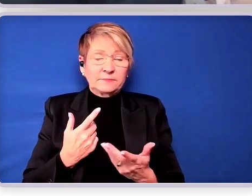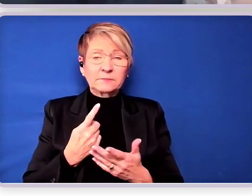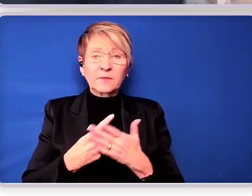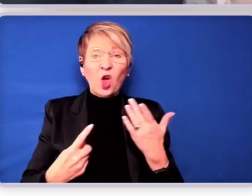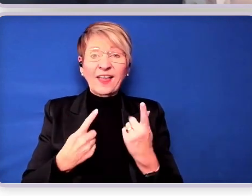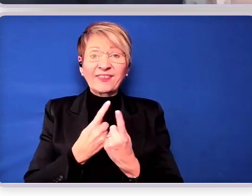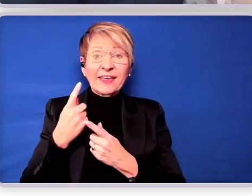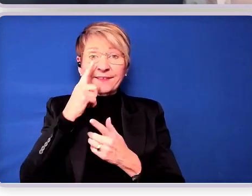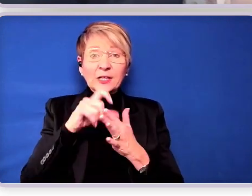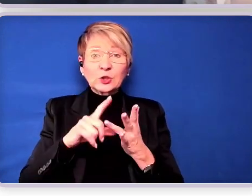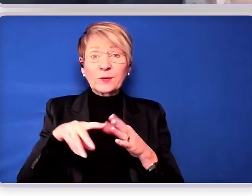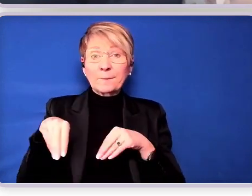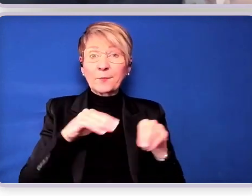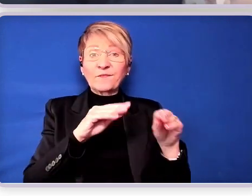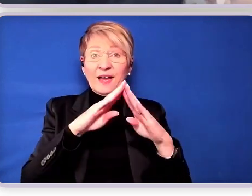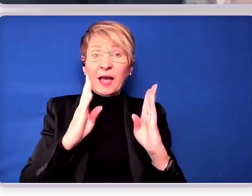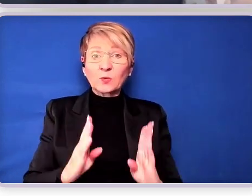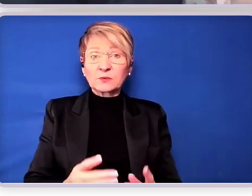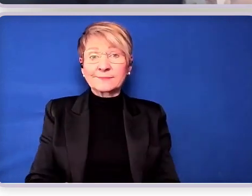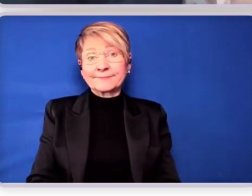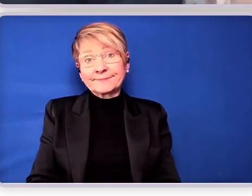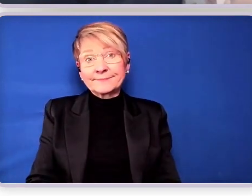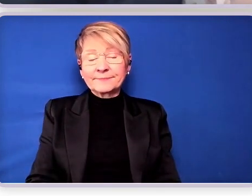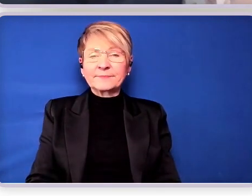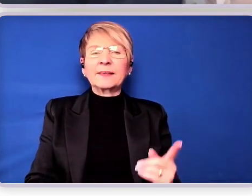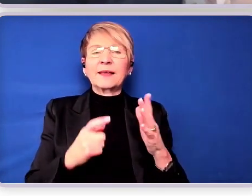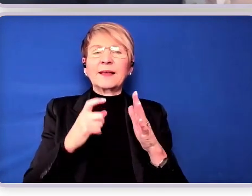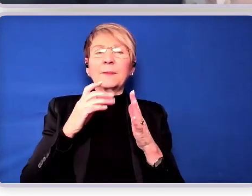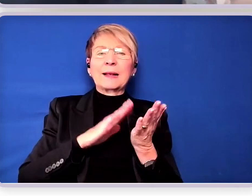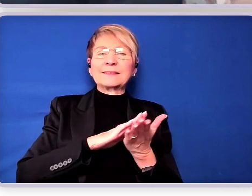Ridiculous. Next Mm. question.